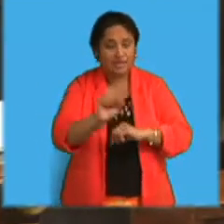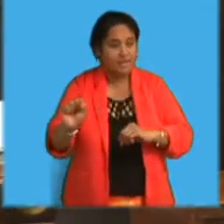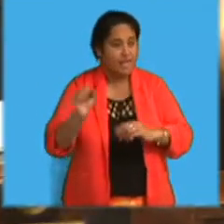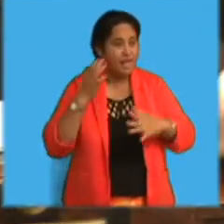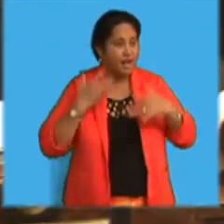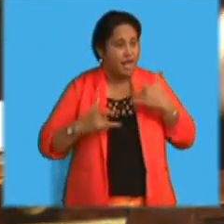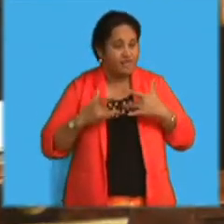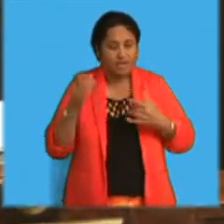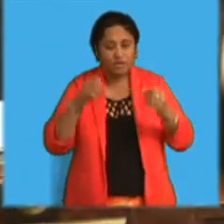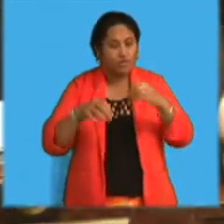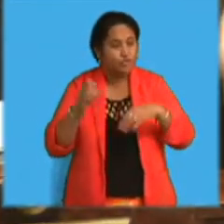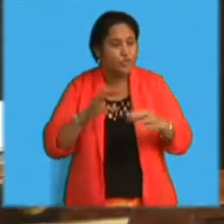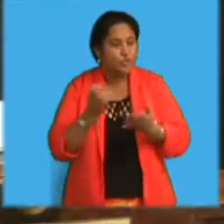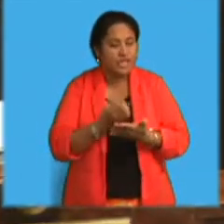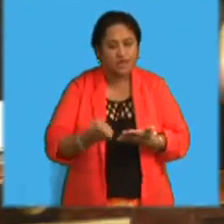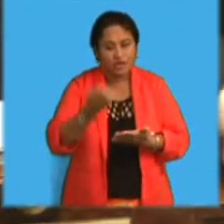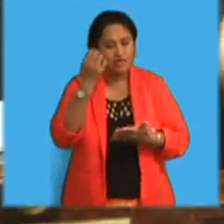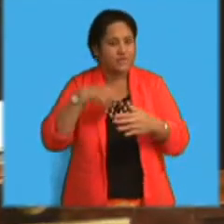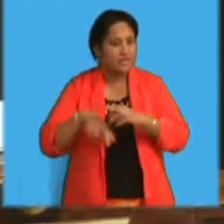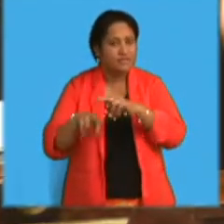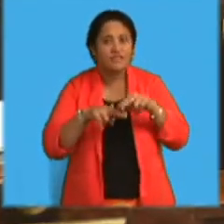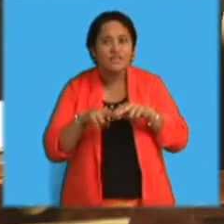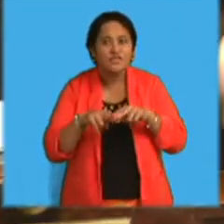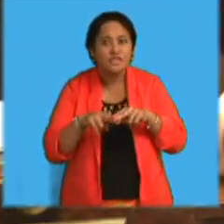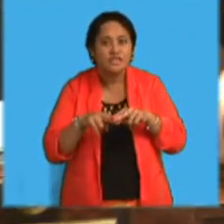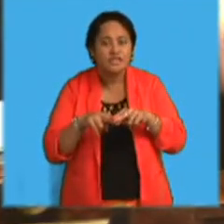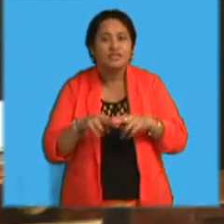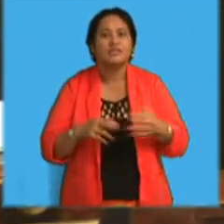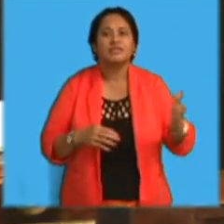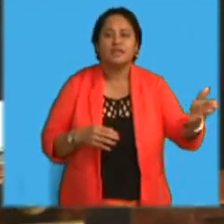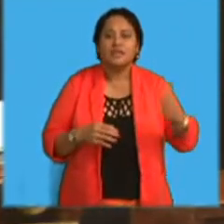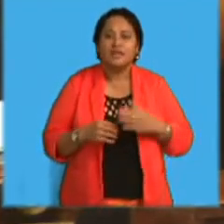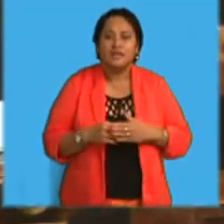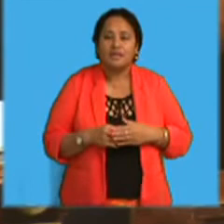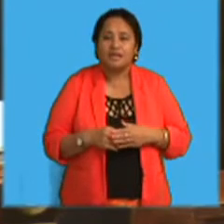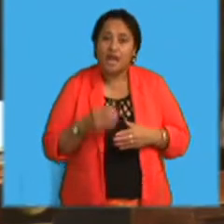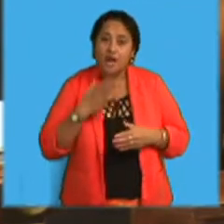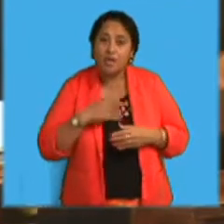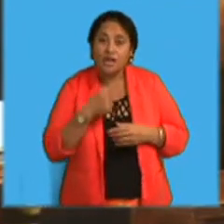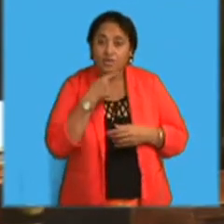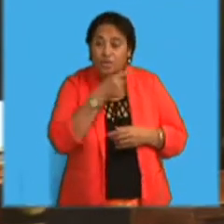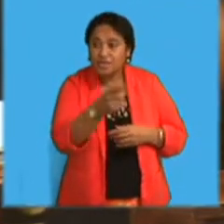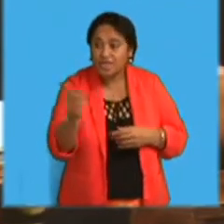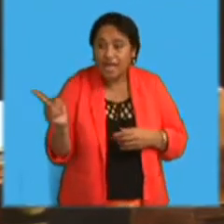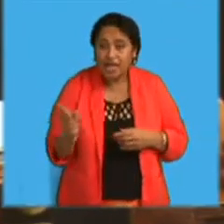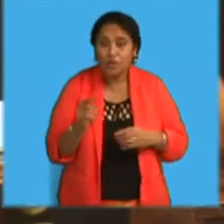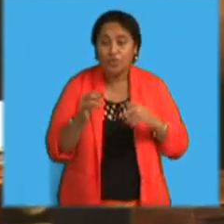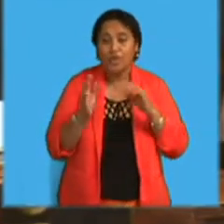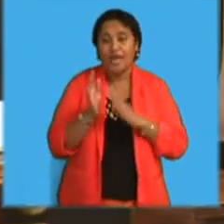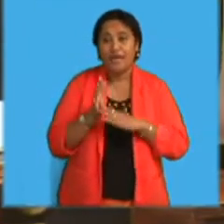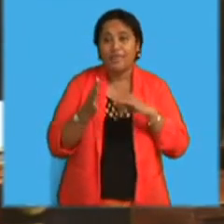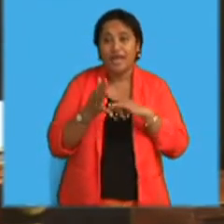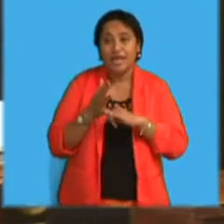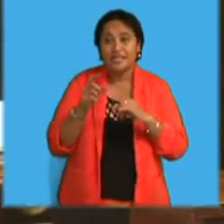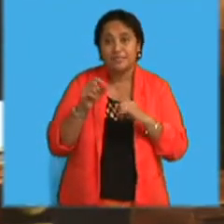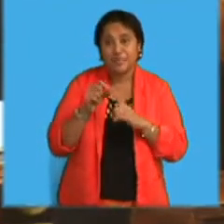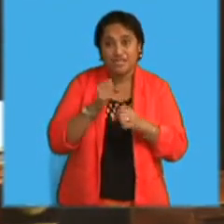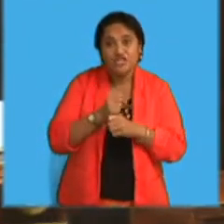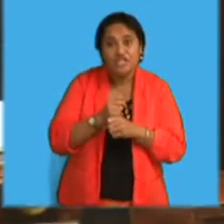Madam Speaker, I can confidently state that the MSBG has directly impacted the livelihoods of